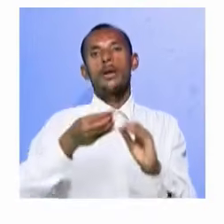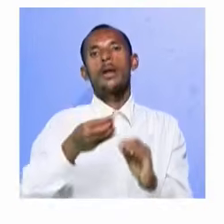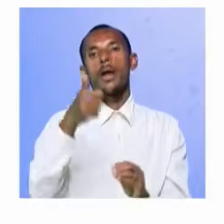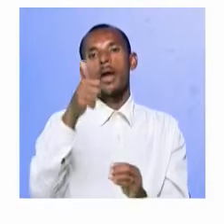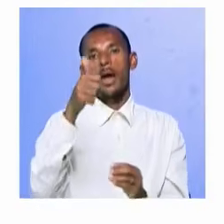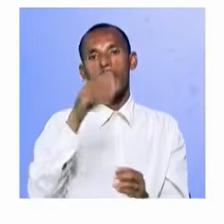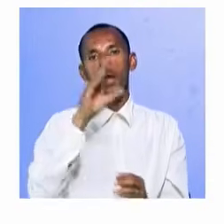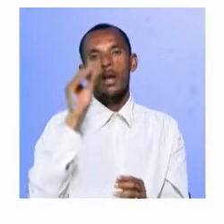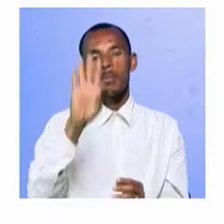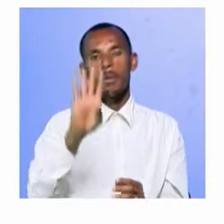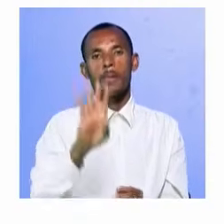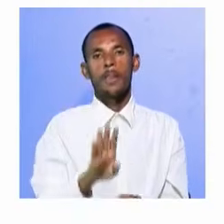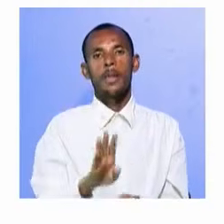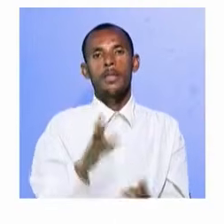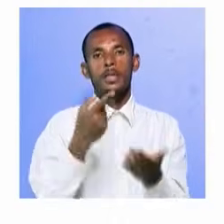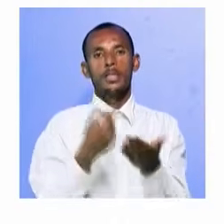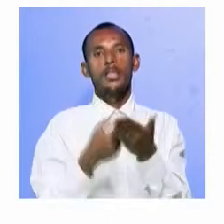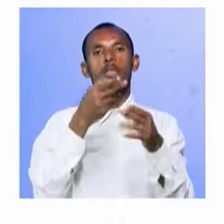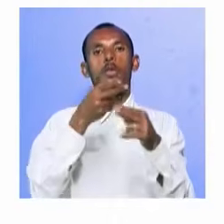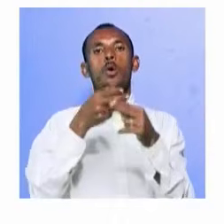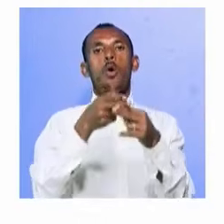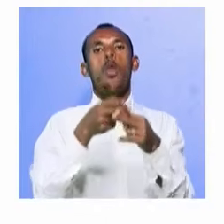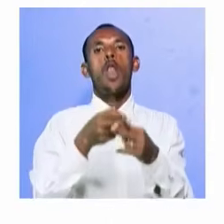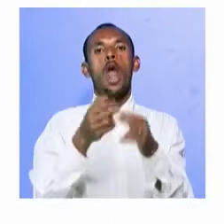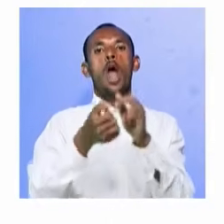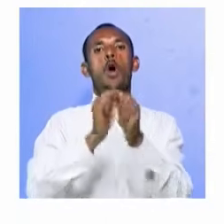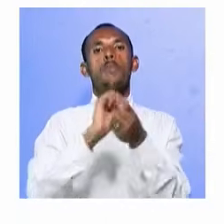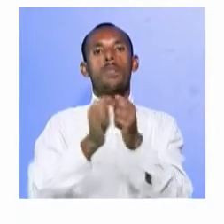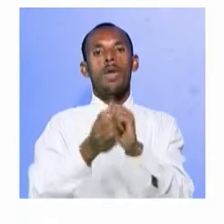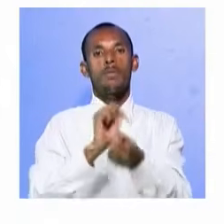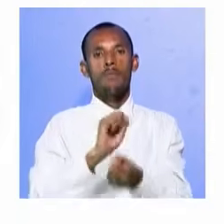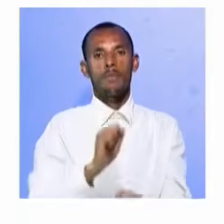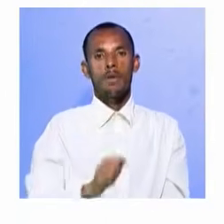property. Okay, commutative